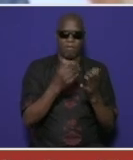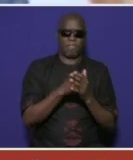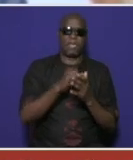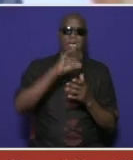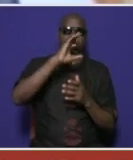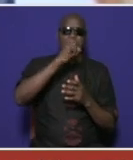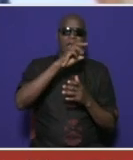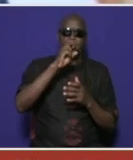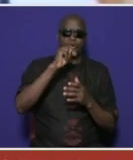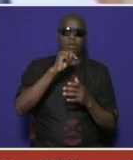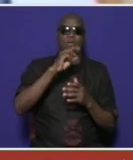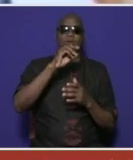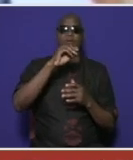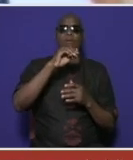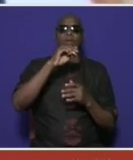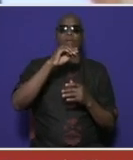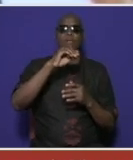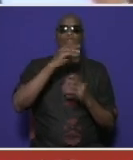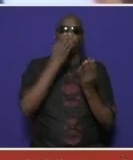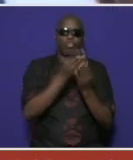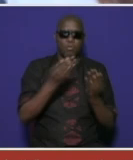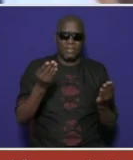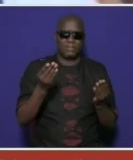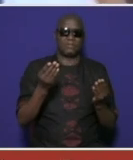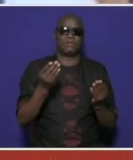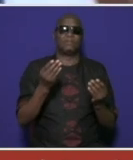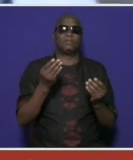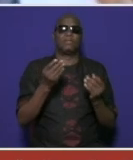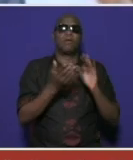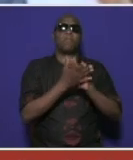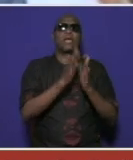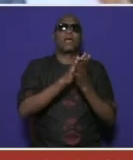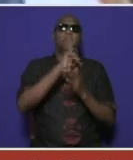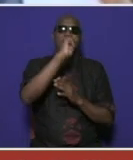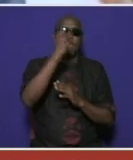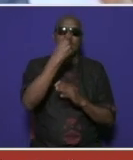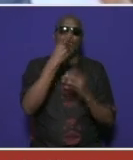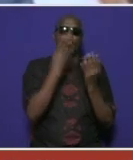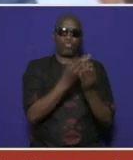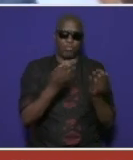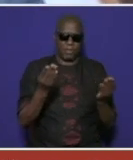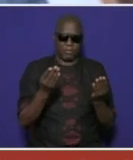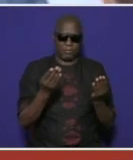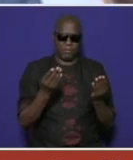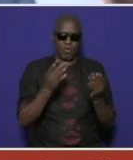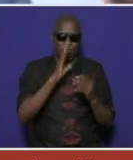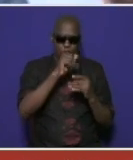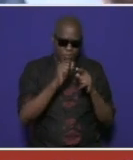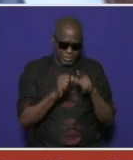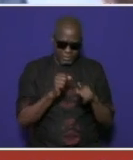mutations, the crown documents, and they become Kenyan documents, and out of that,